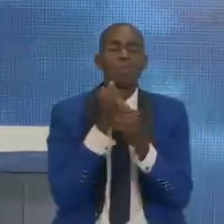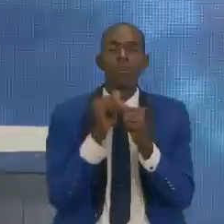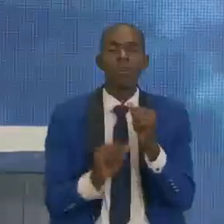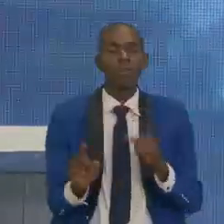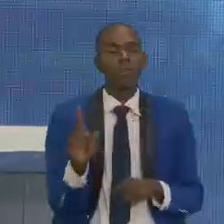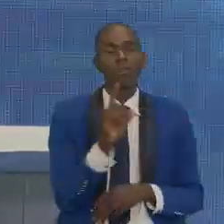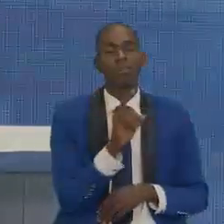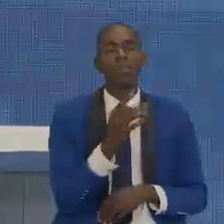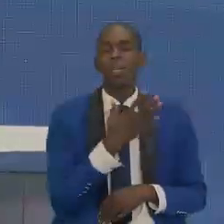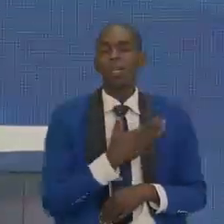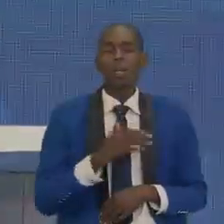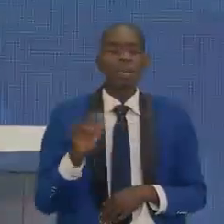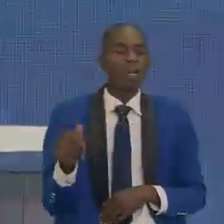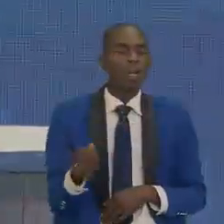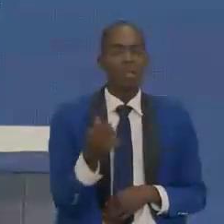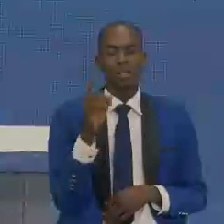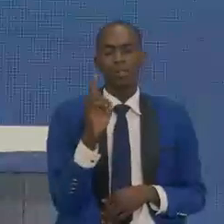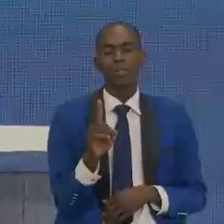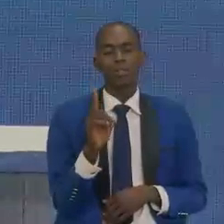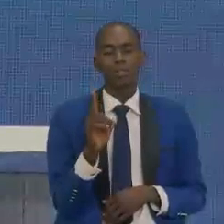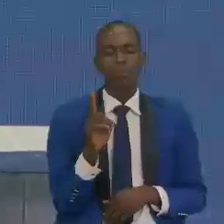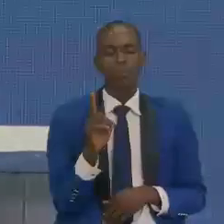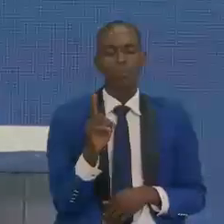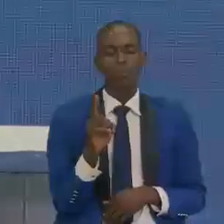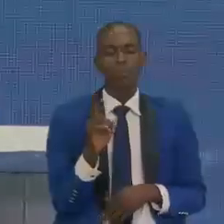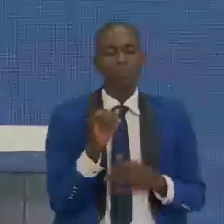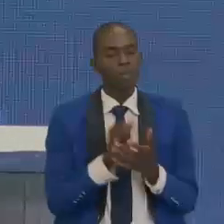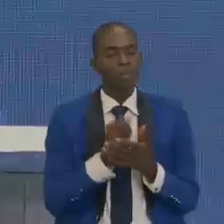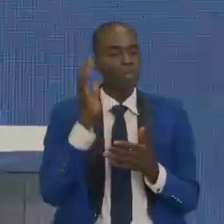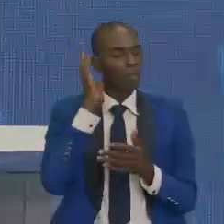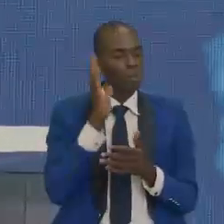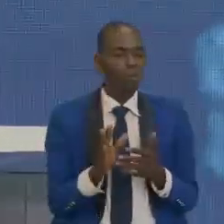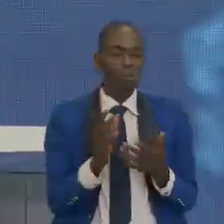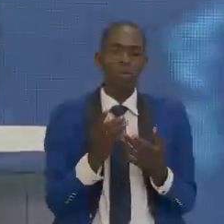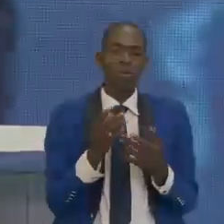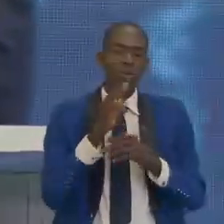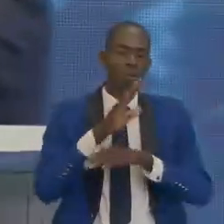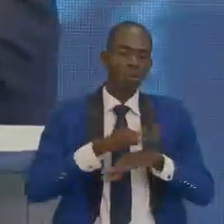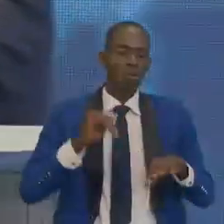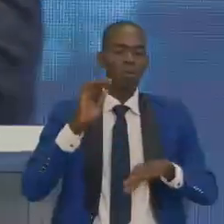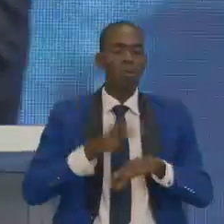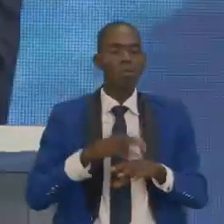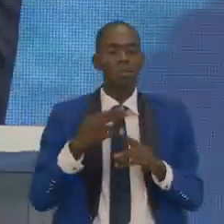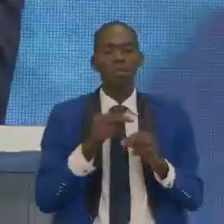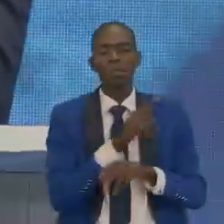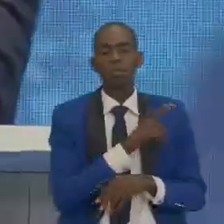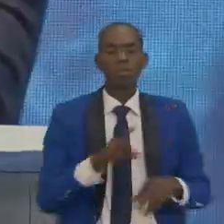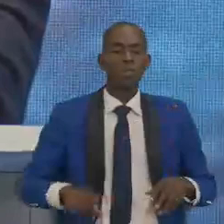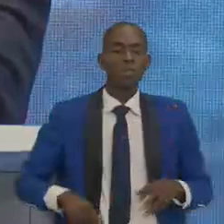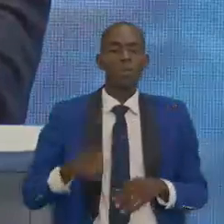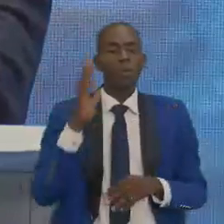And whosoever will call on the name of the Lord will